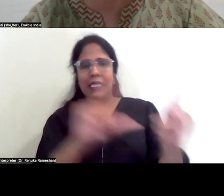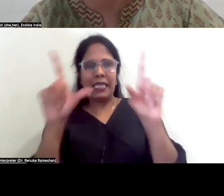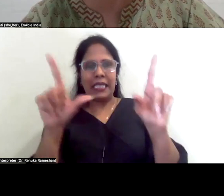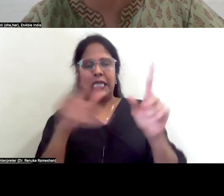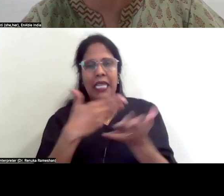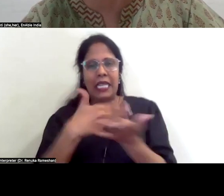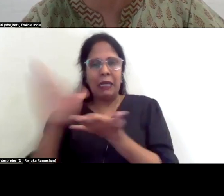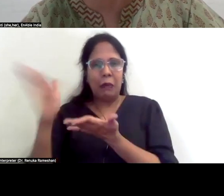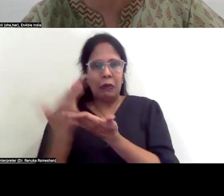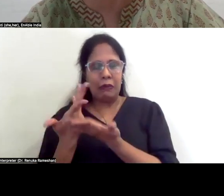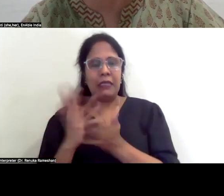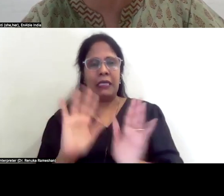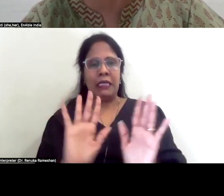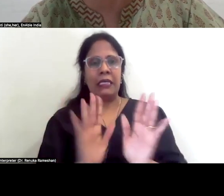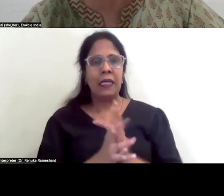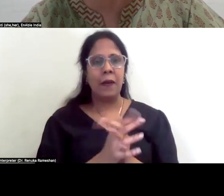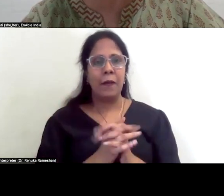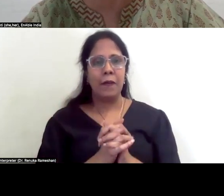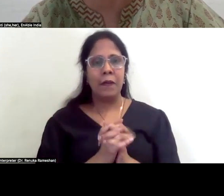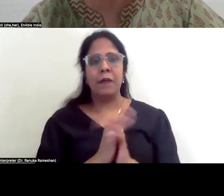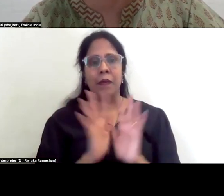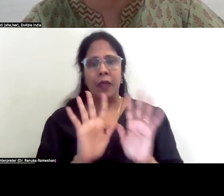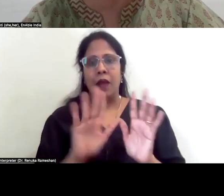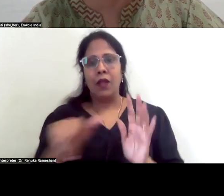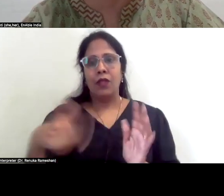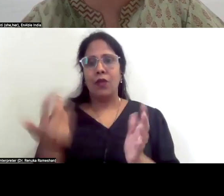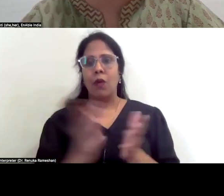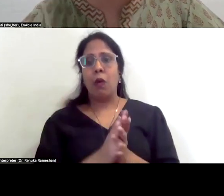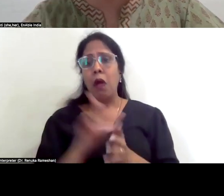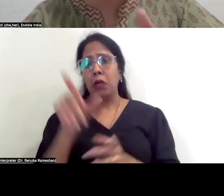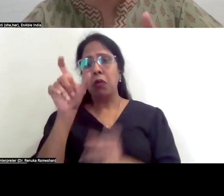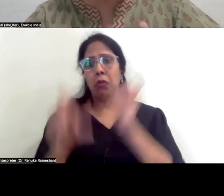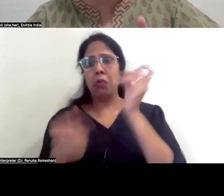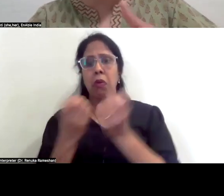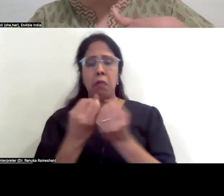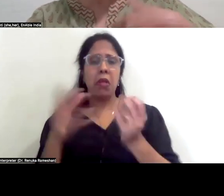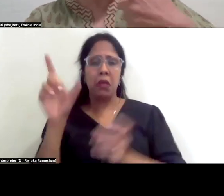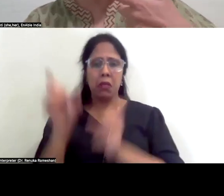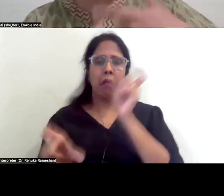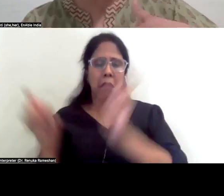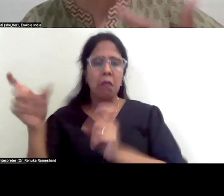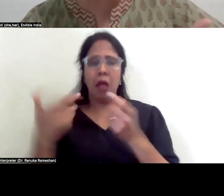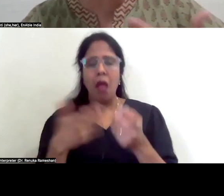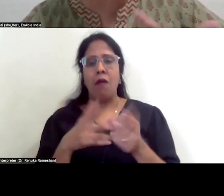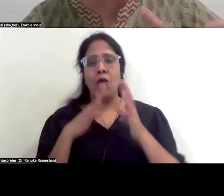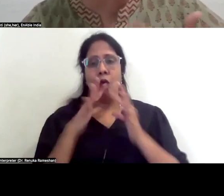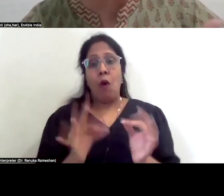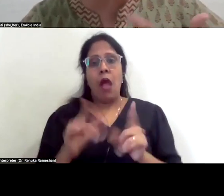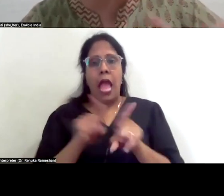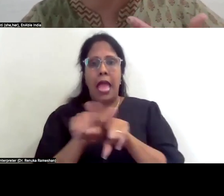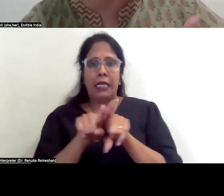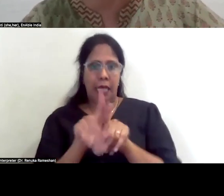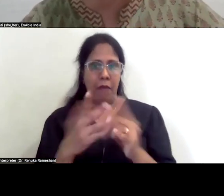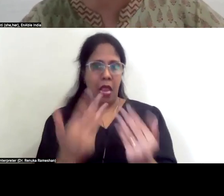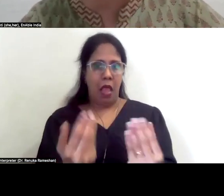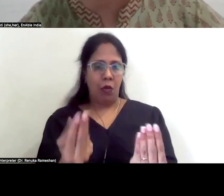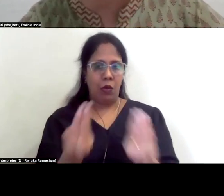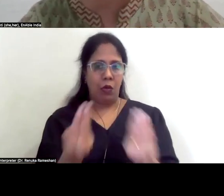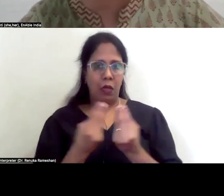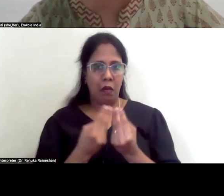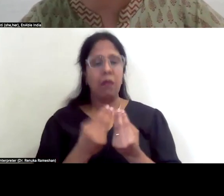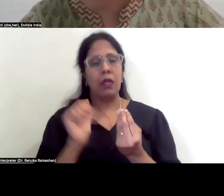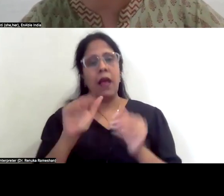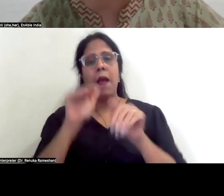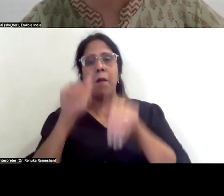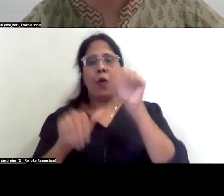it. Okay. Mitu is saying practical examples. Yeah, and then we'll come back to this. Yeah, so we'll actually do the poll